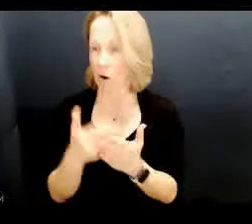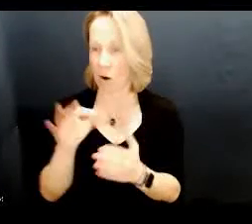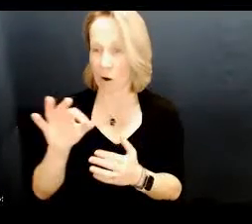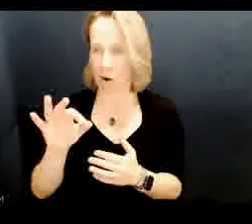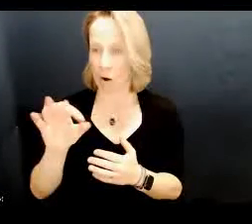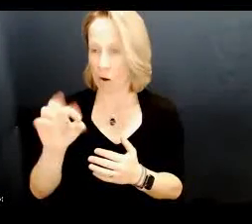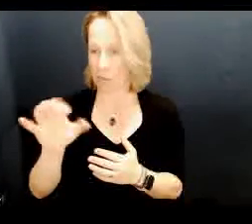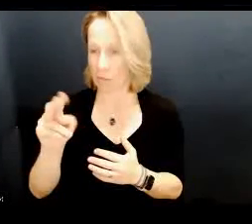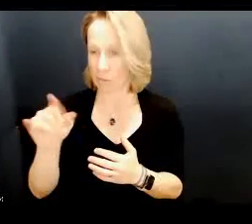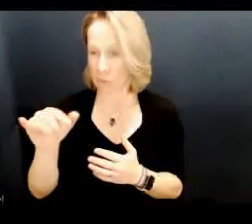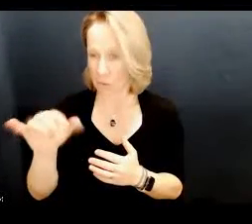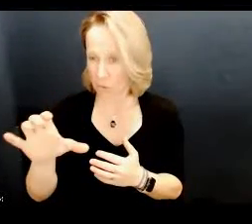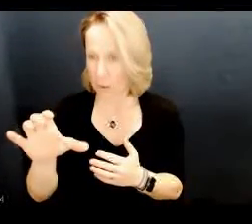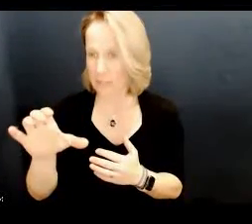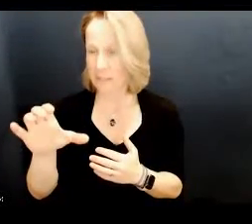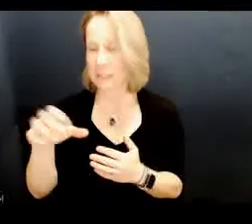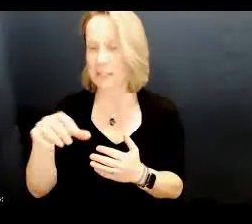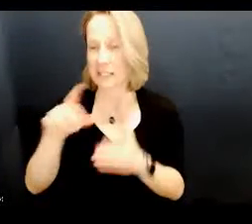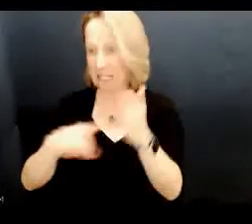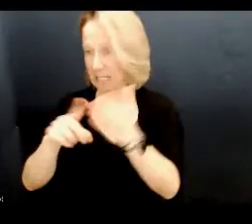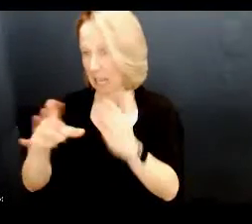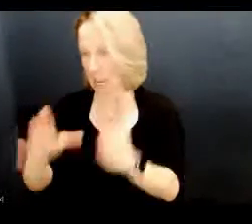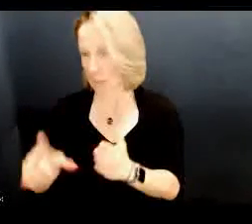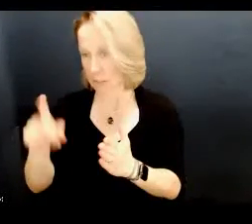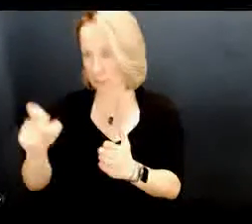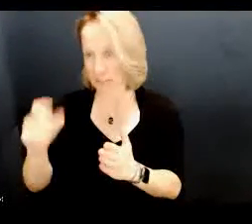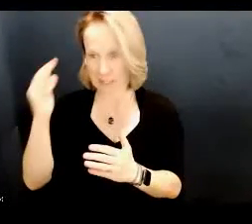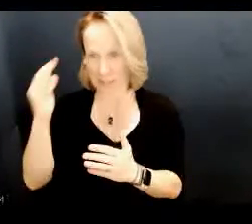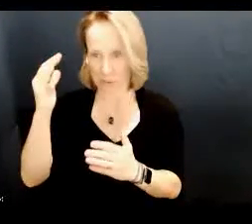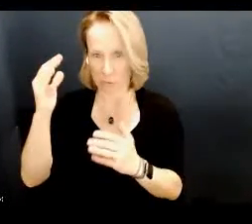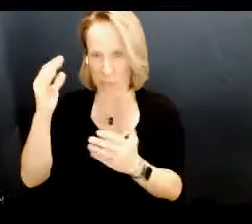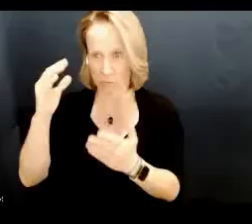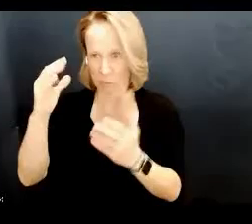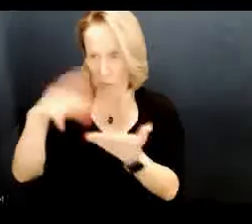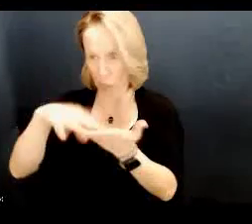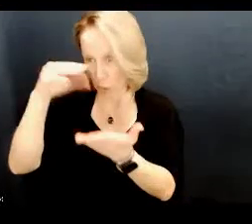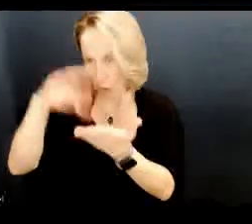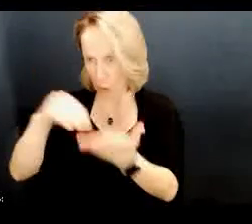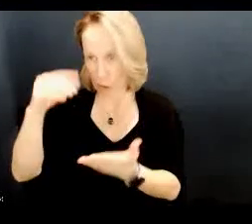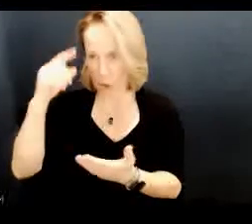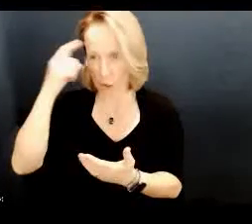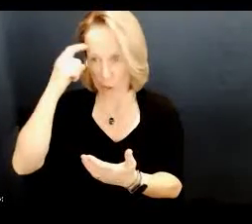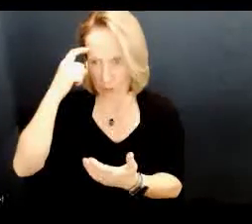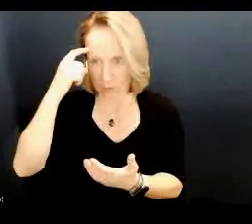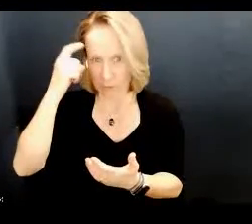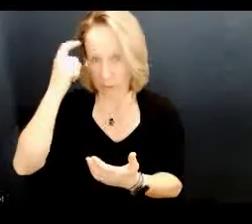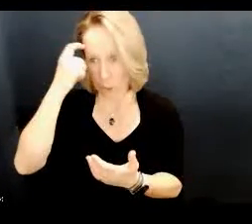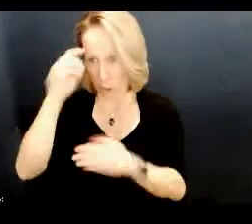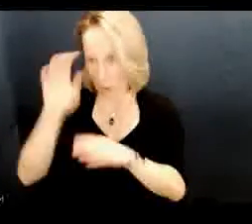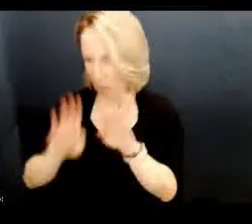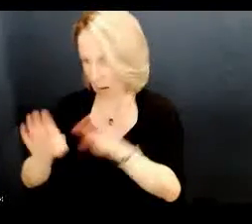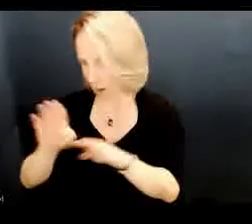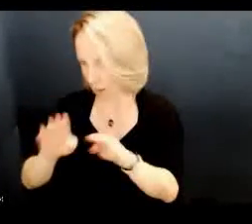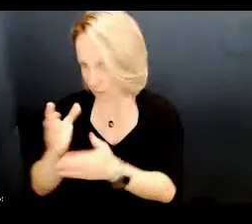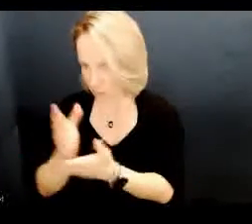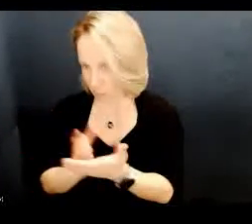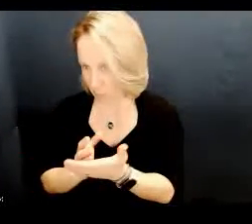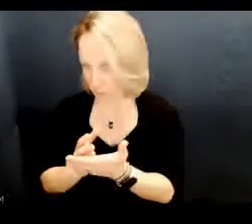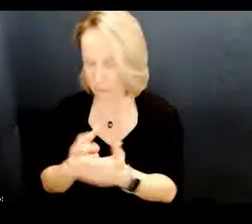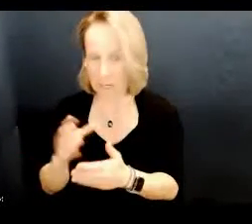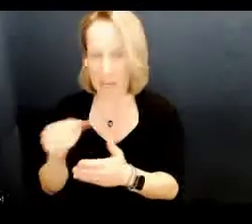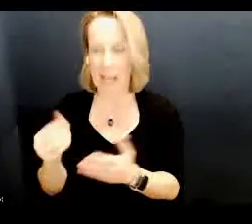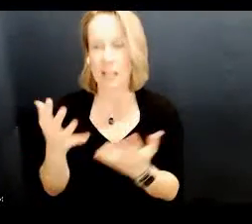on the neurobiology of trauma, right? Different things like that. And then we also want to make sure we include a section about